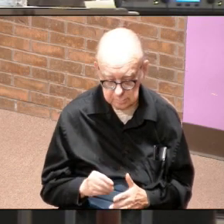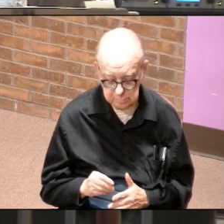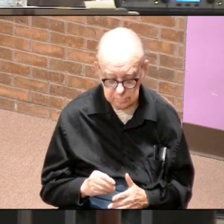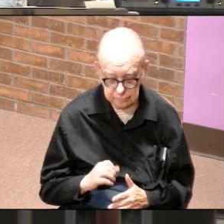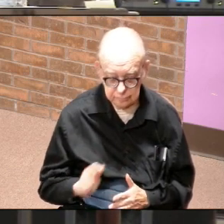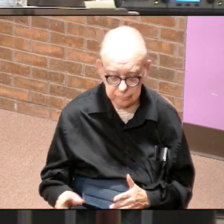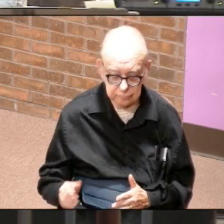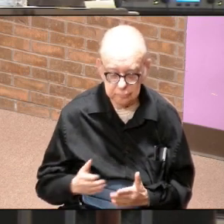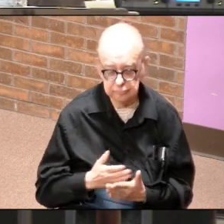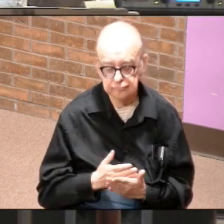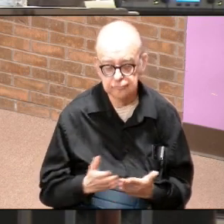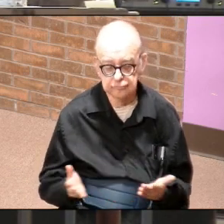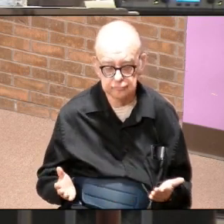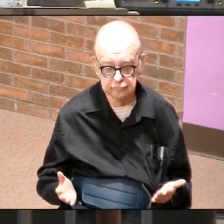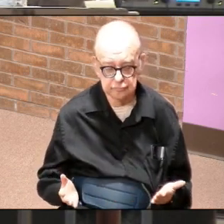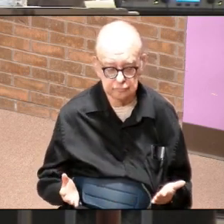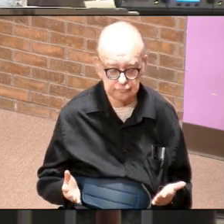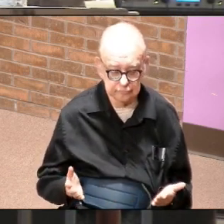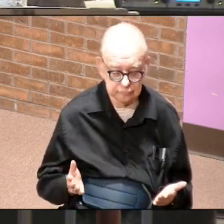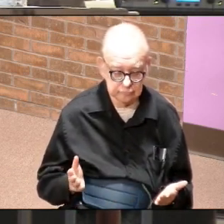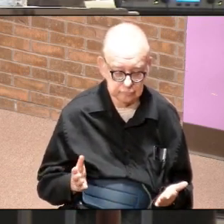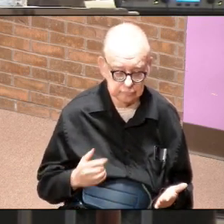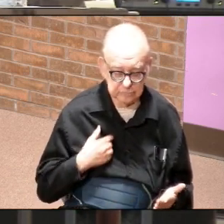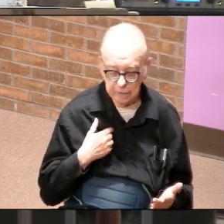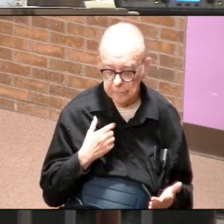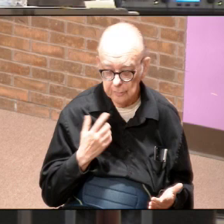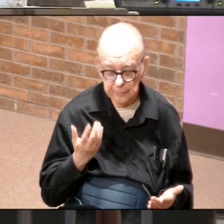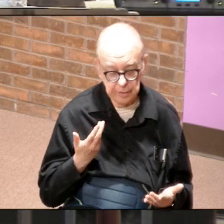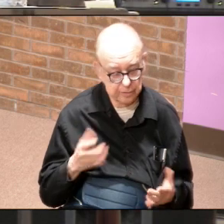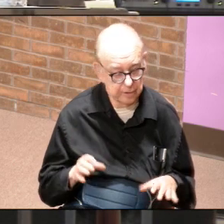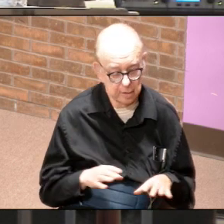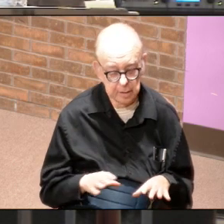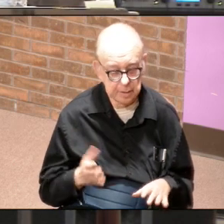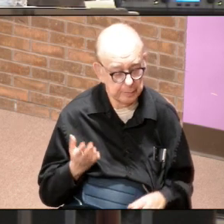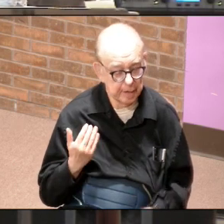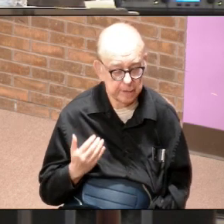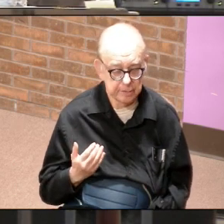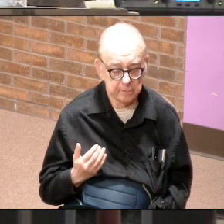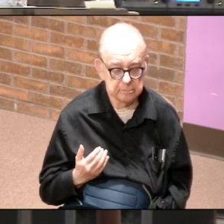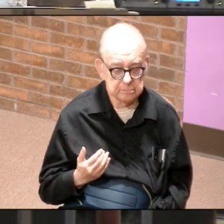In hell, everything that you've ever done,